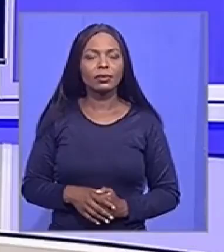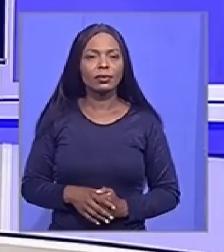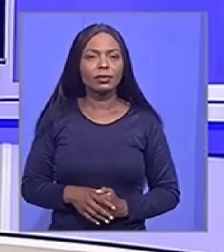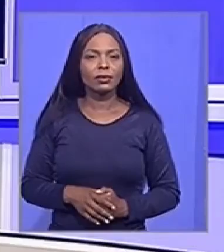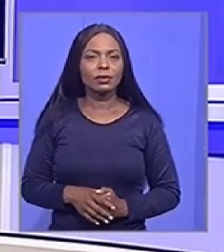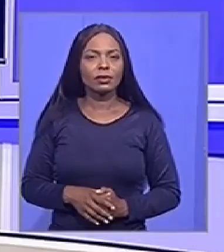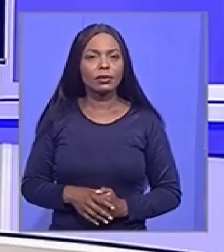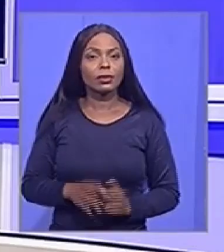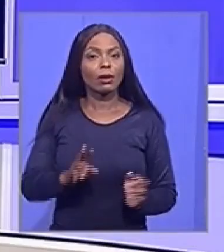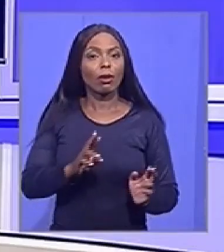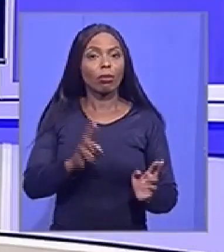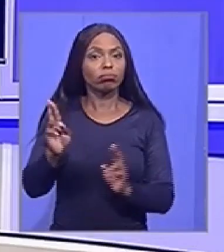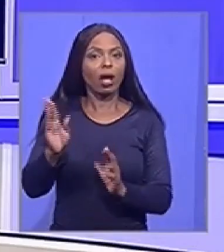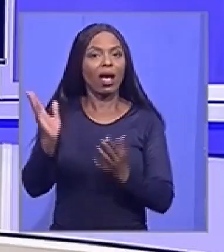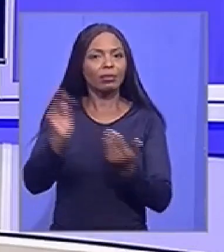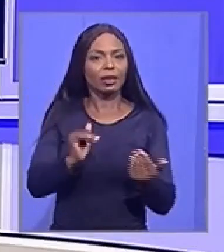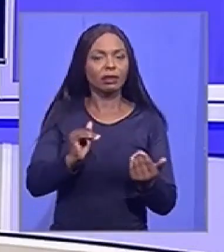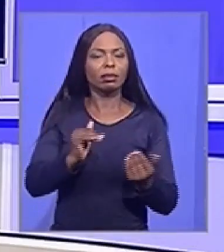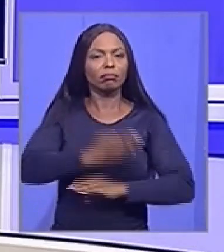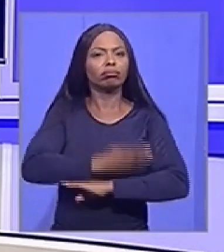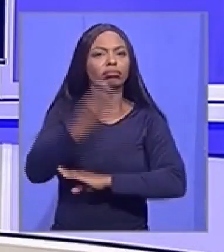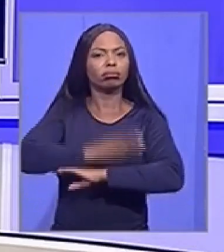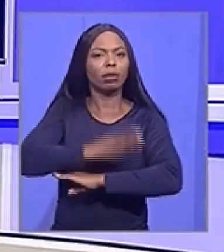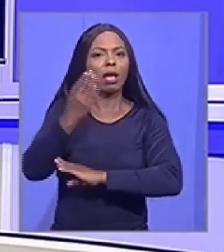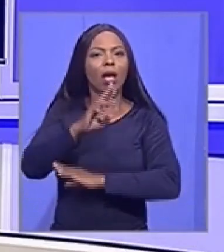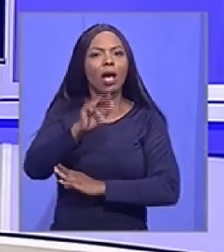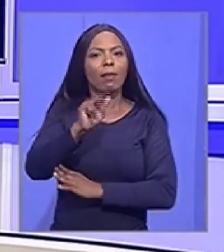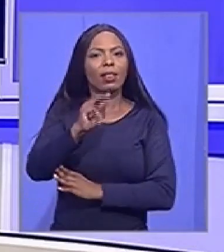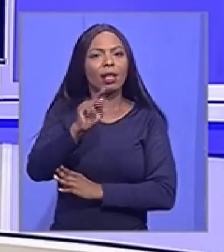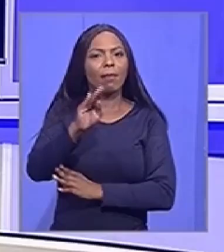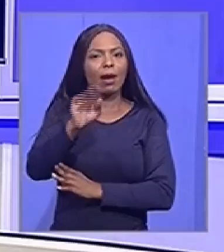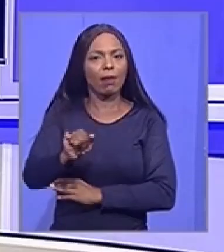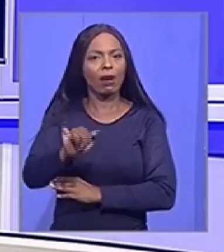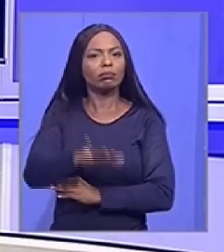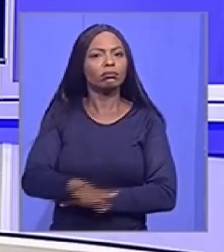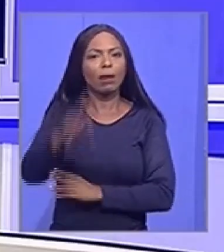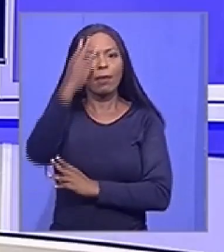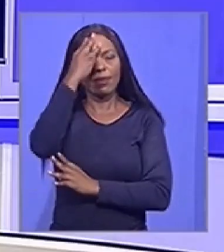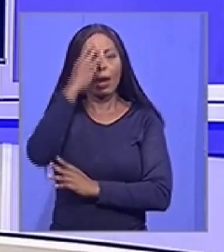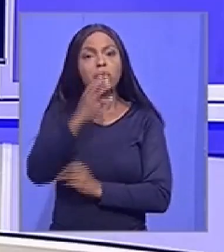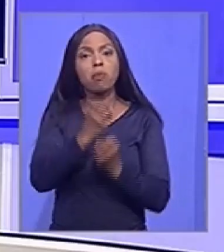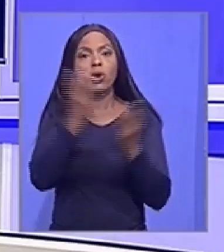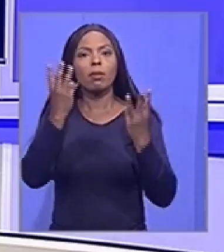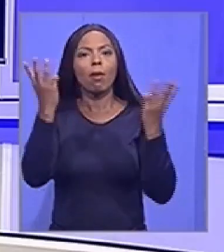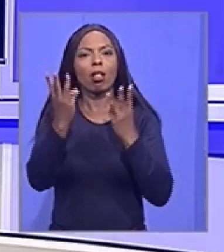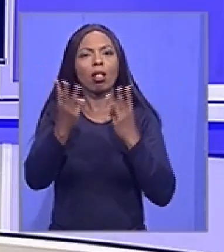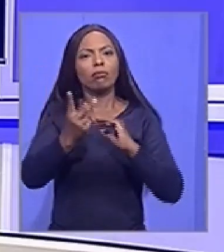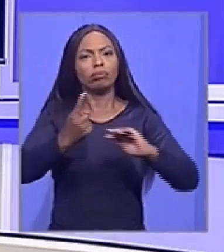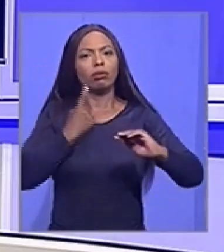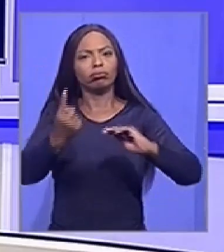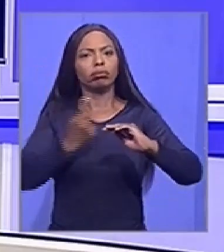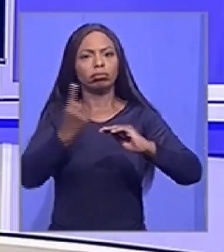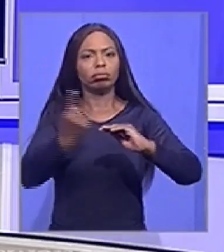Go solofetswe fa molelwane wa Ramatlabama kwa Mahikeng o tlile go tlhanasela ka baeng ba ba kgabaganyang go tswa le go tsena mono